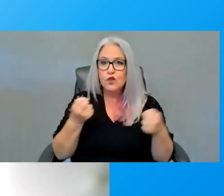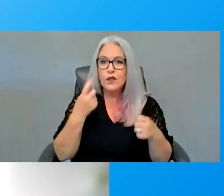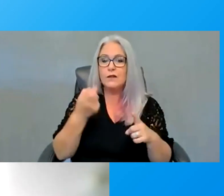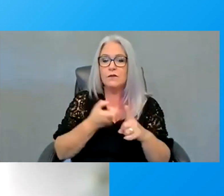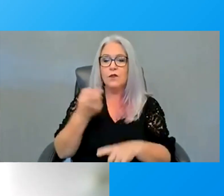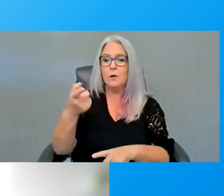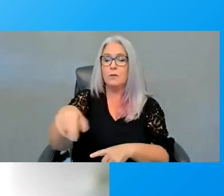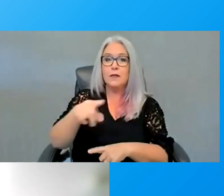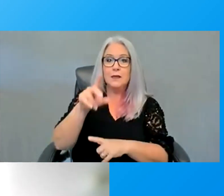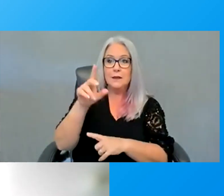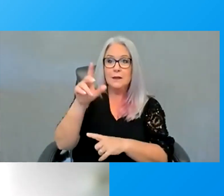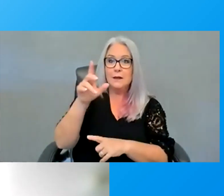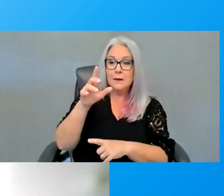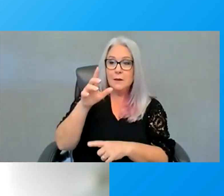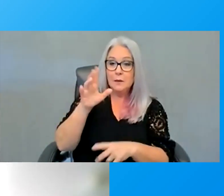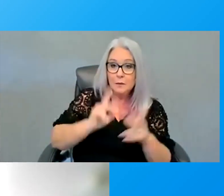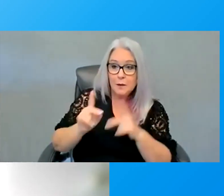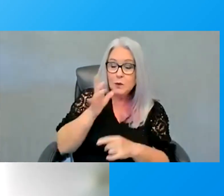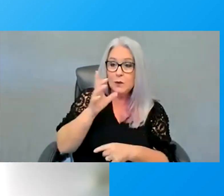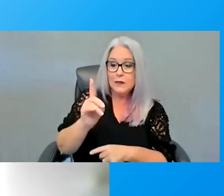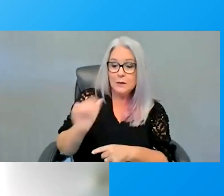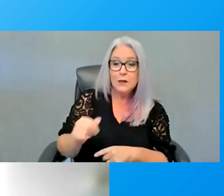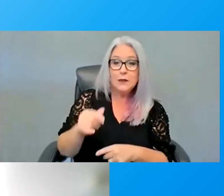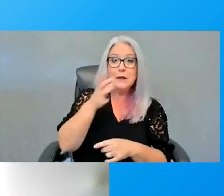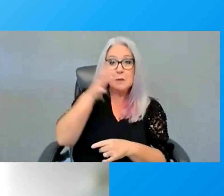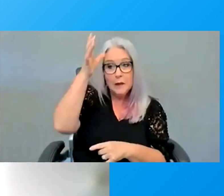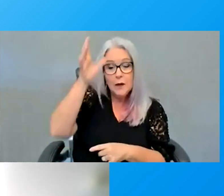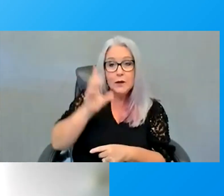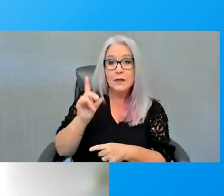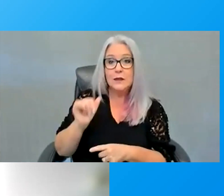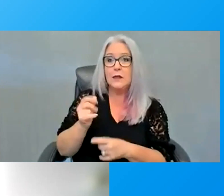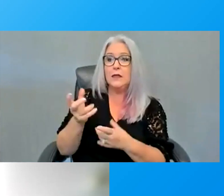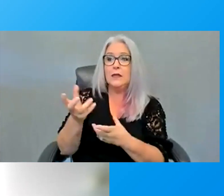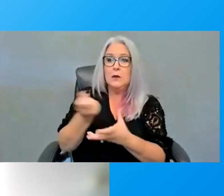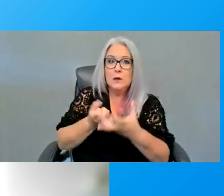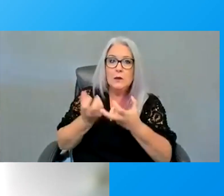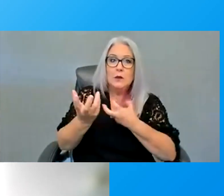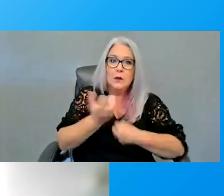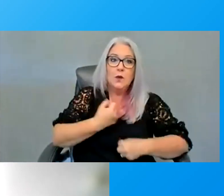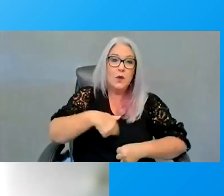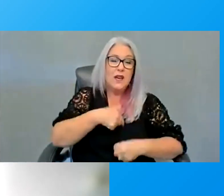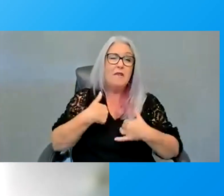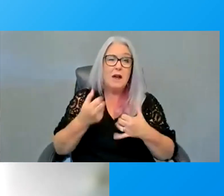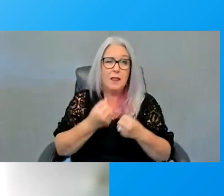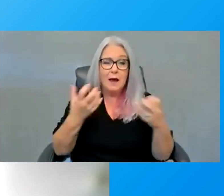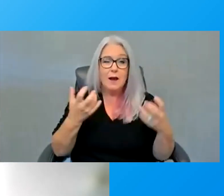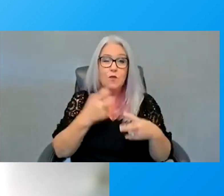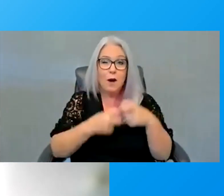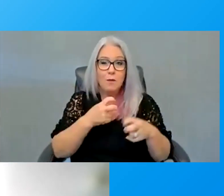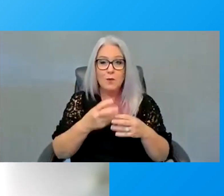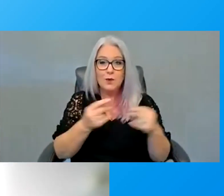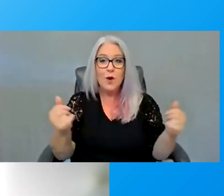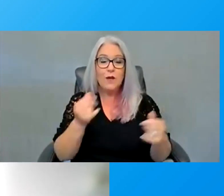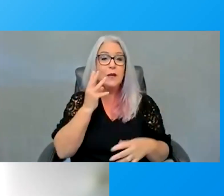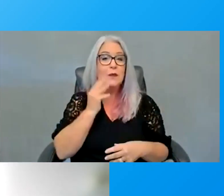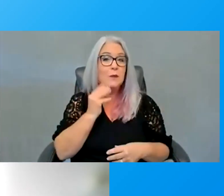with disabilities, and that many of us have a lot of problem solving experience. That's not to say that, we